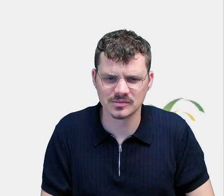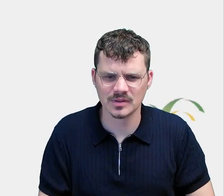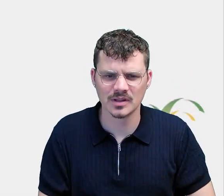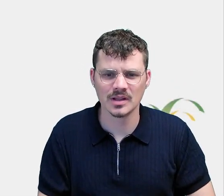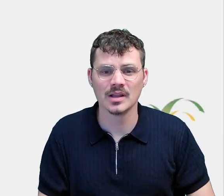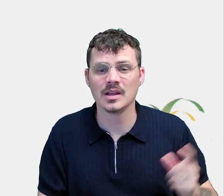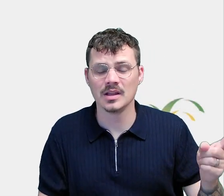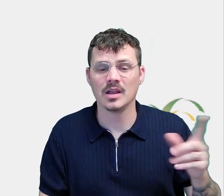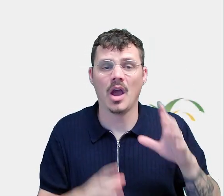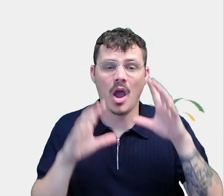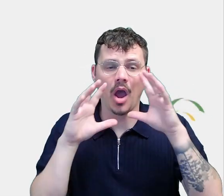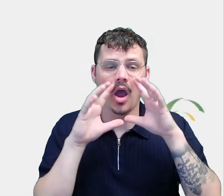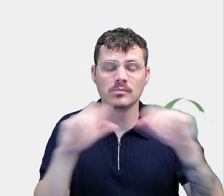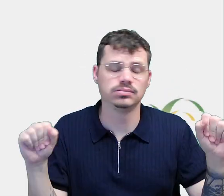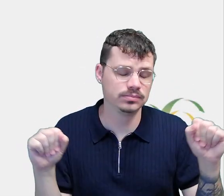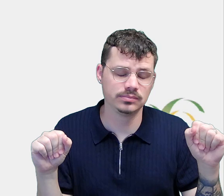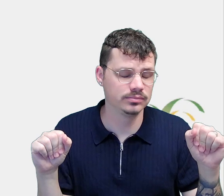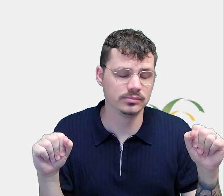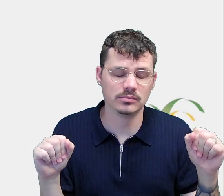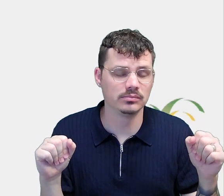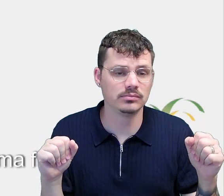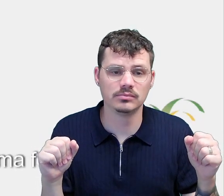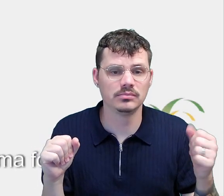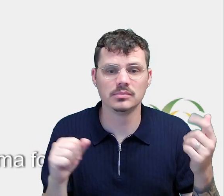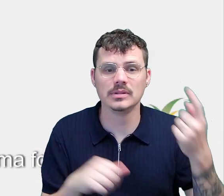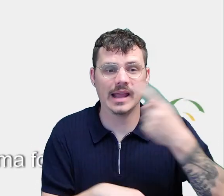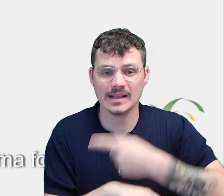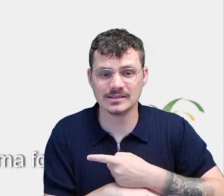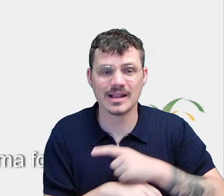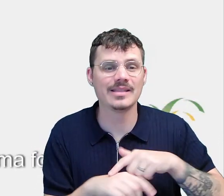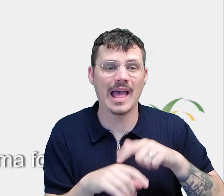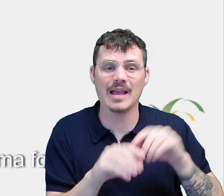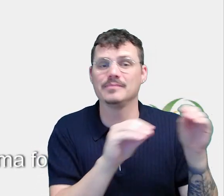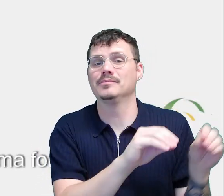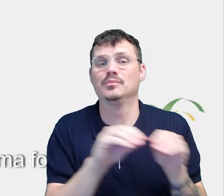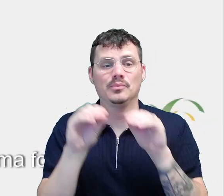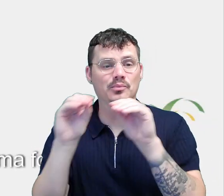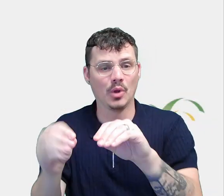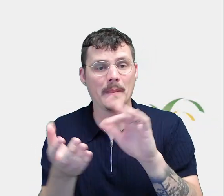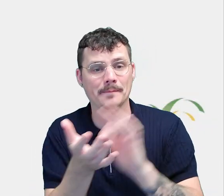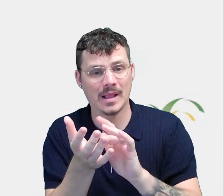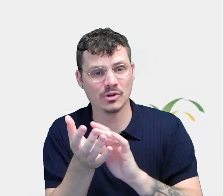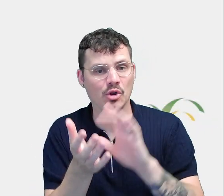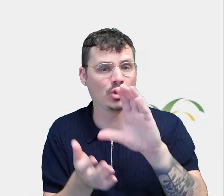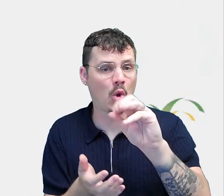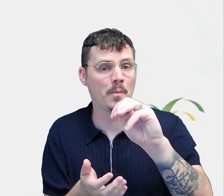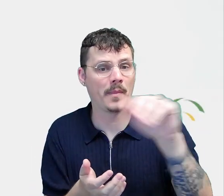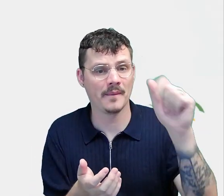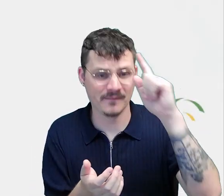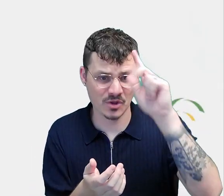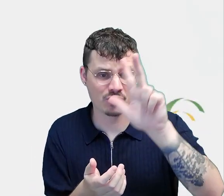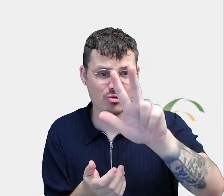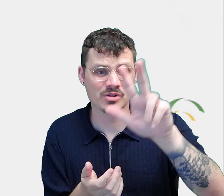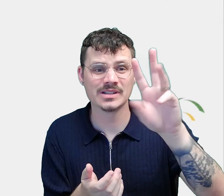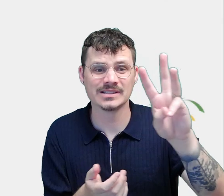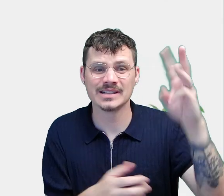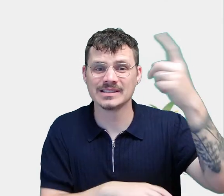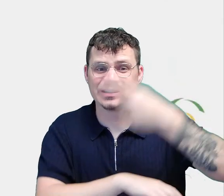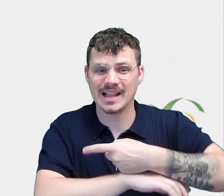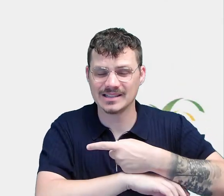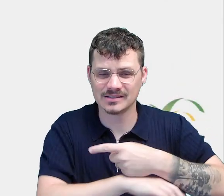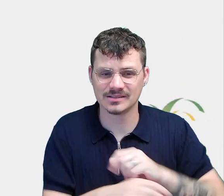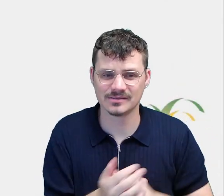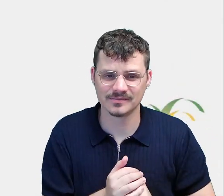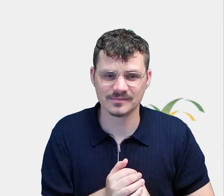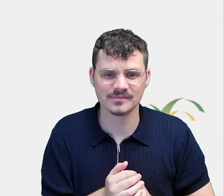He was unconscious for days. Then he was in a medically induced coma for 36 days.